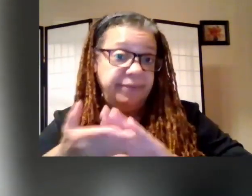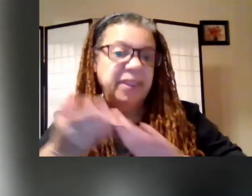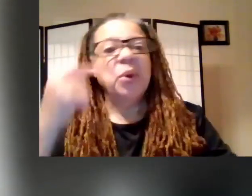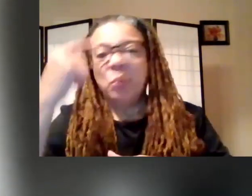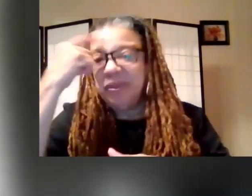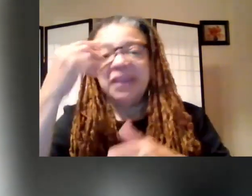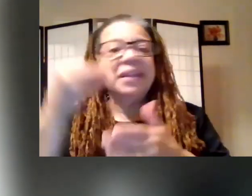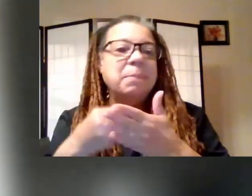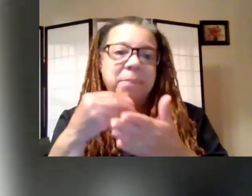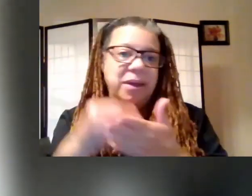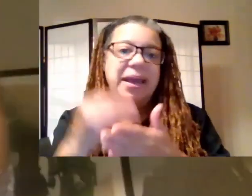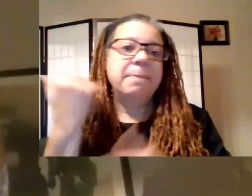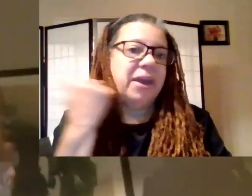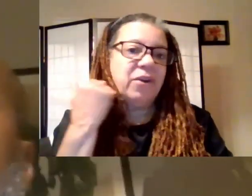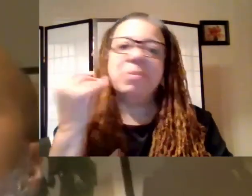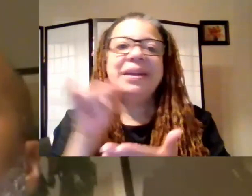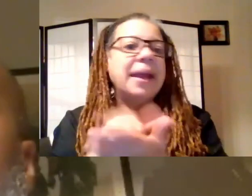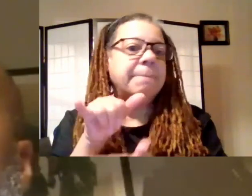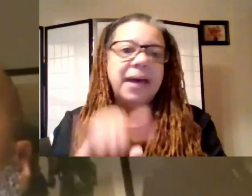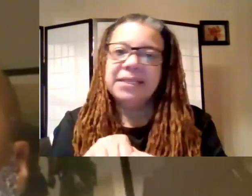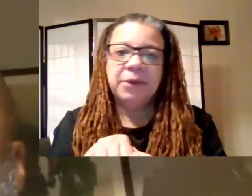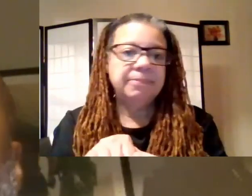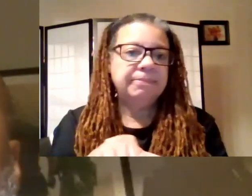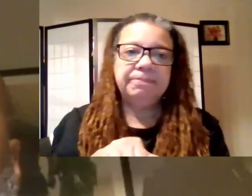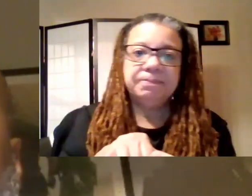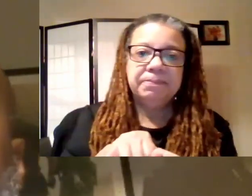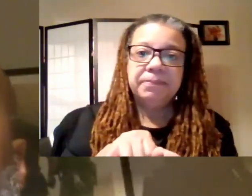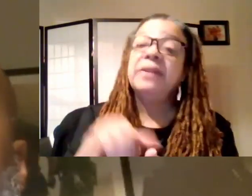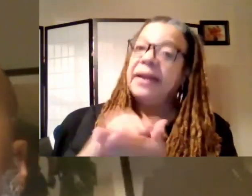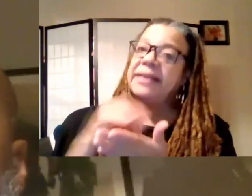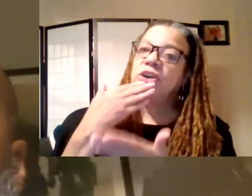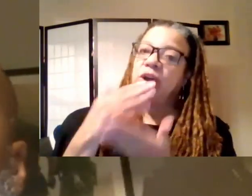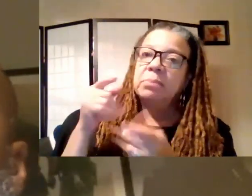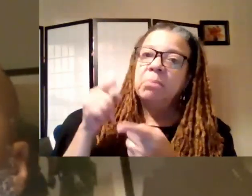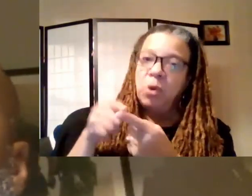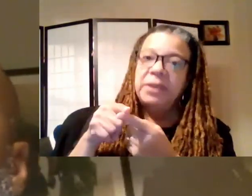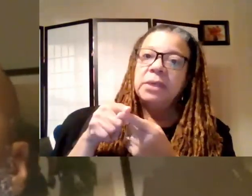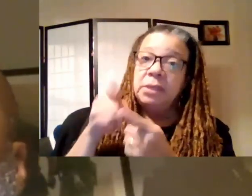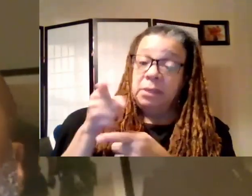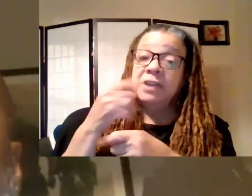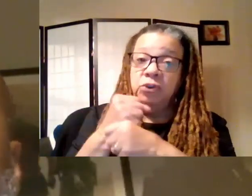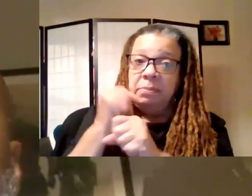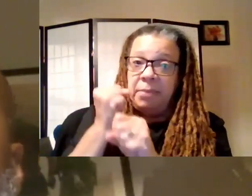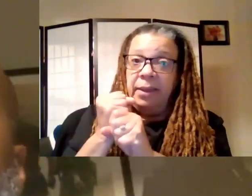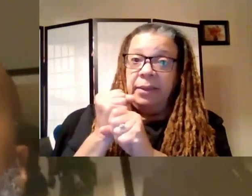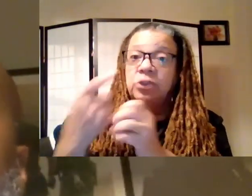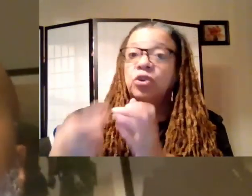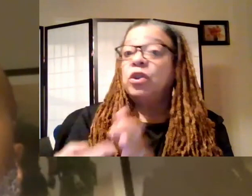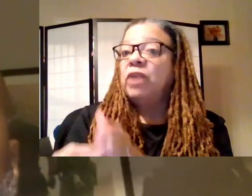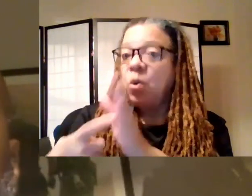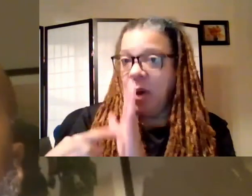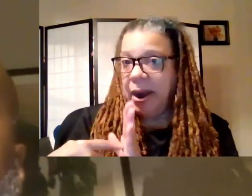safety. Gotcha. So that's a very great point you raised. So the requirement